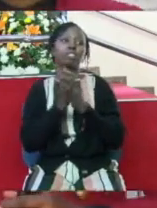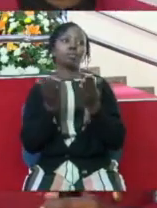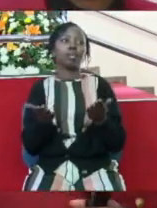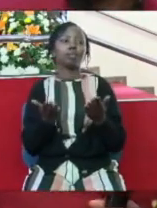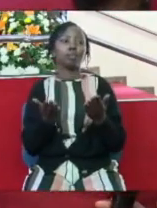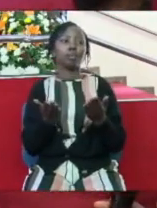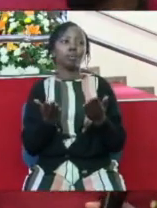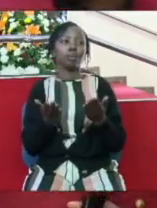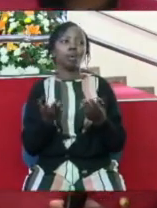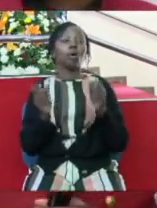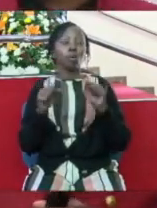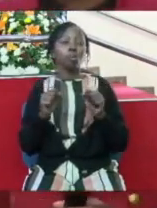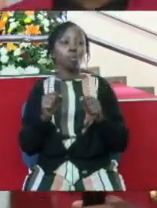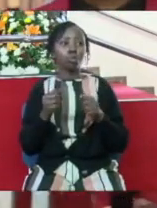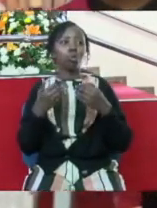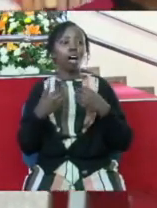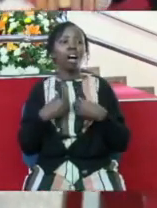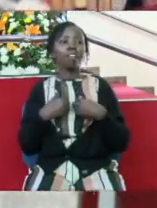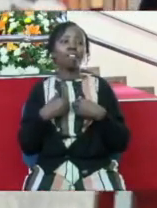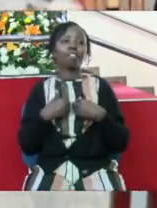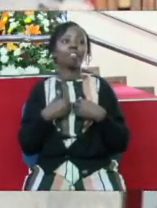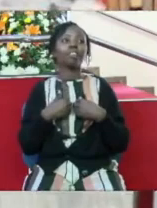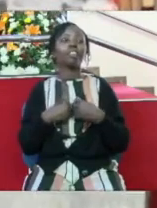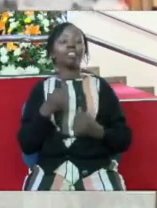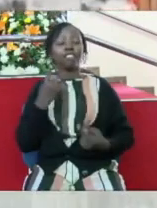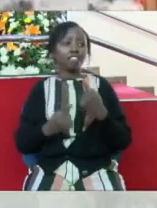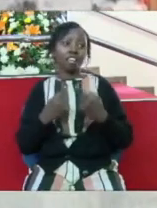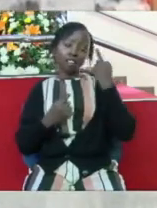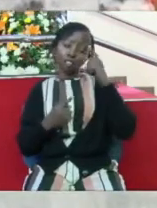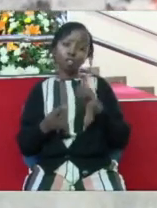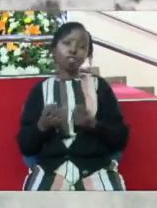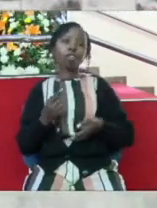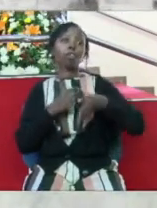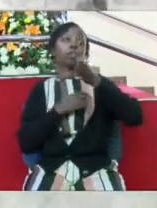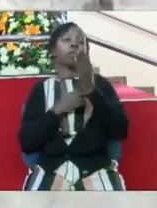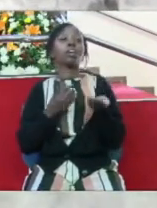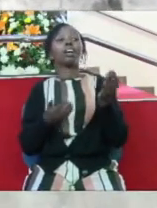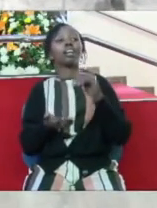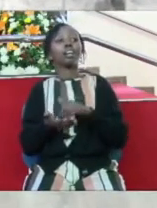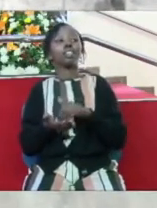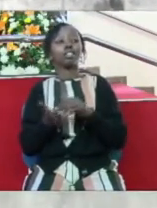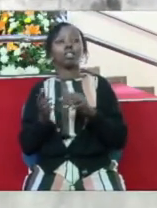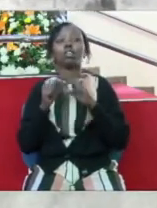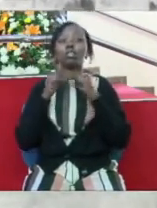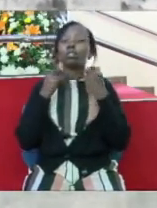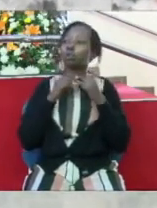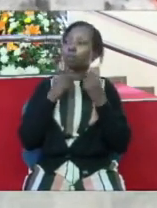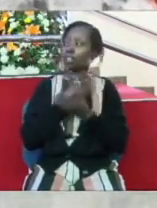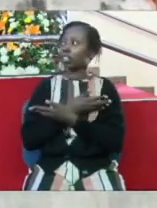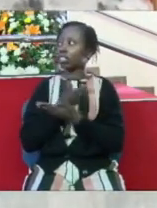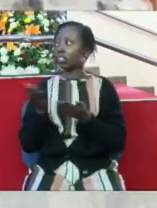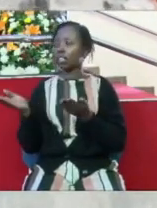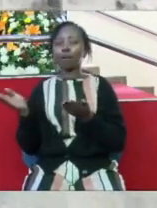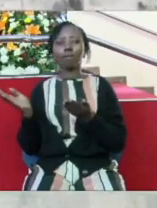That day can be restored. Hiyo siku inaweza rejeshwa tena. So the ministry team is right here. Wahuduma wako pamoja nasi hapa. You can just